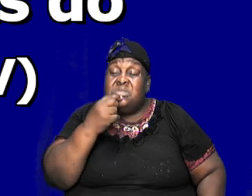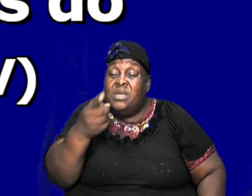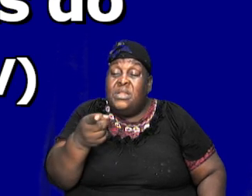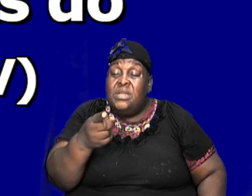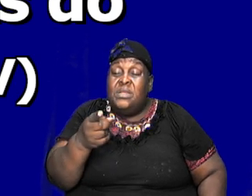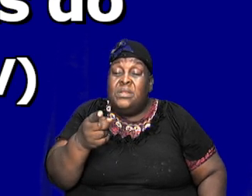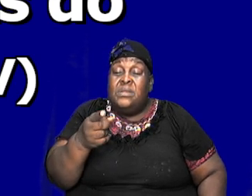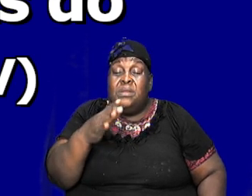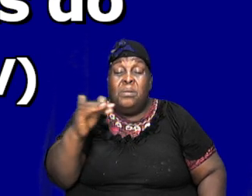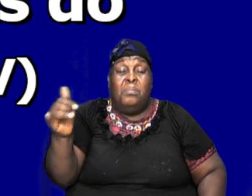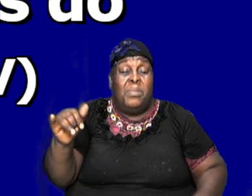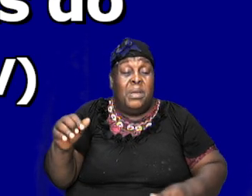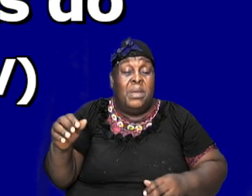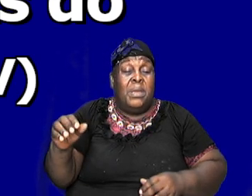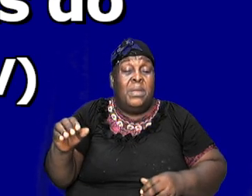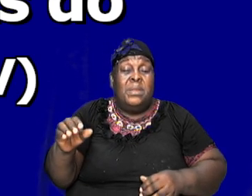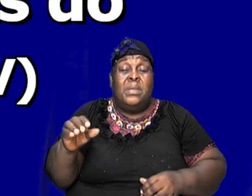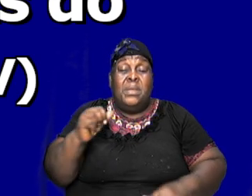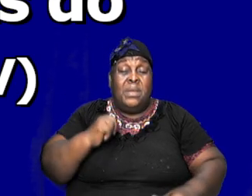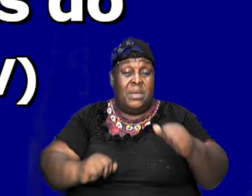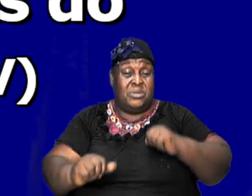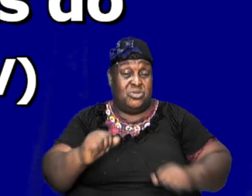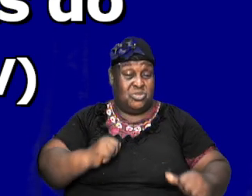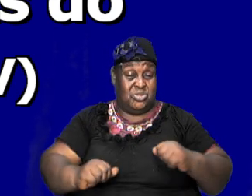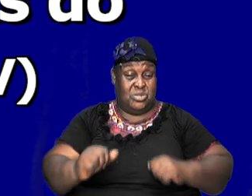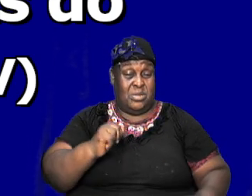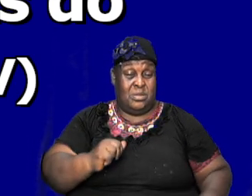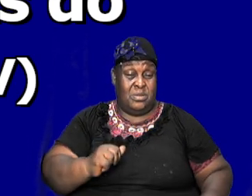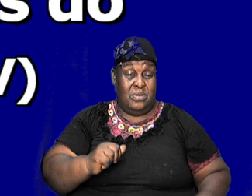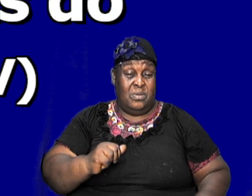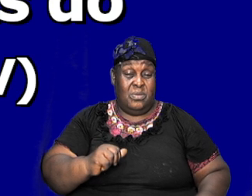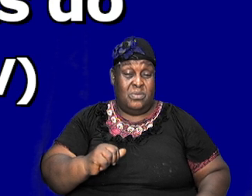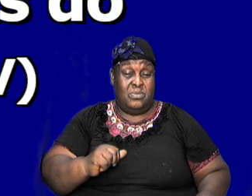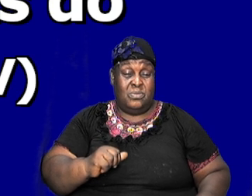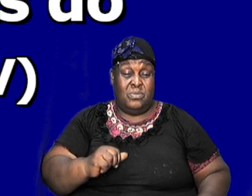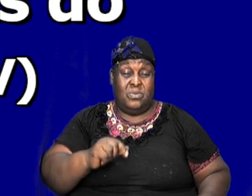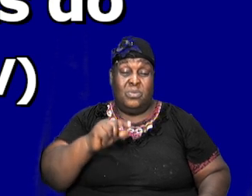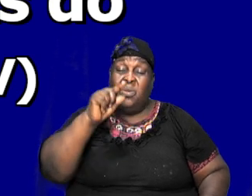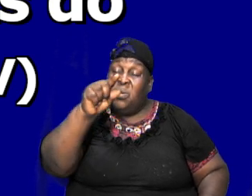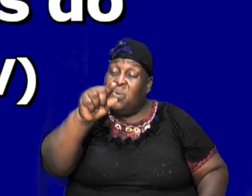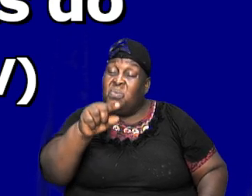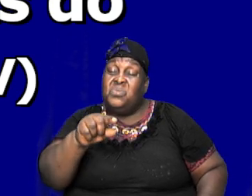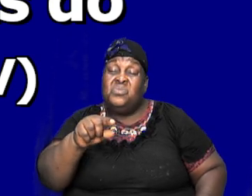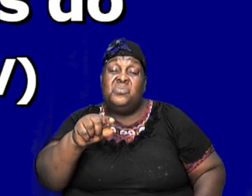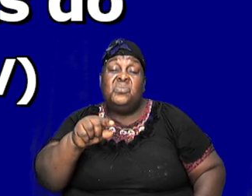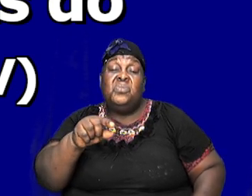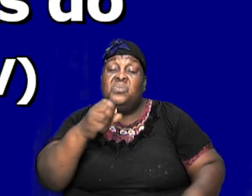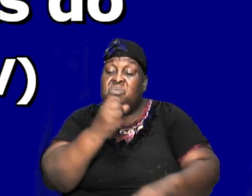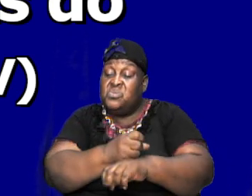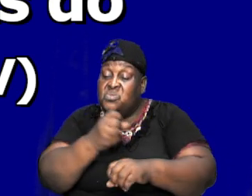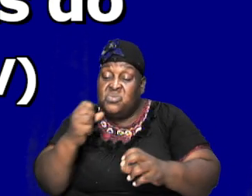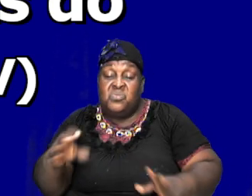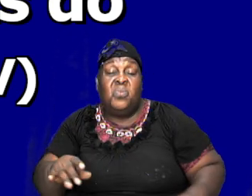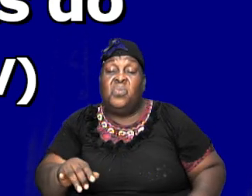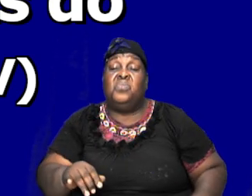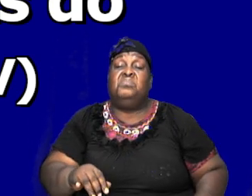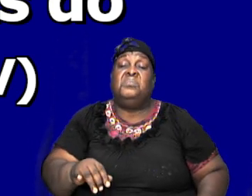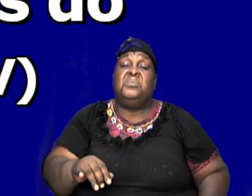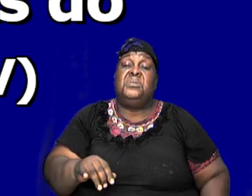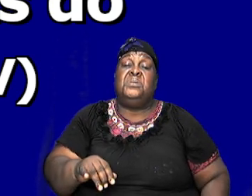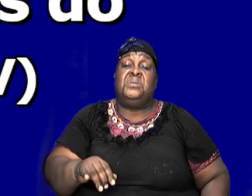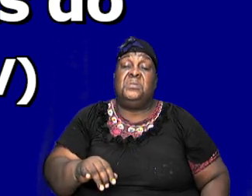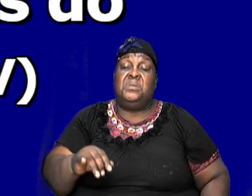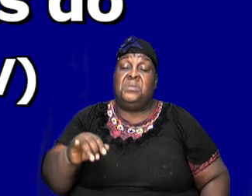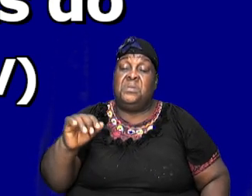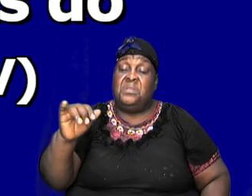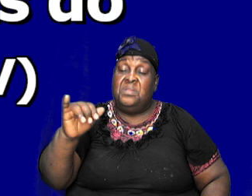going to stone me for saying that I was God, you should have stoned me also when my works declared that I was